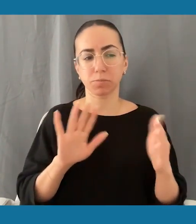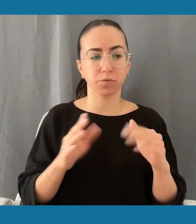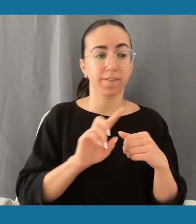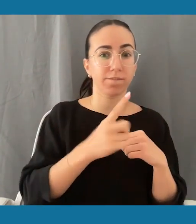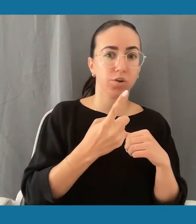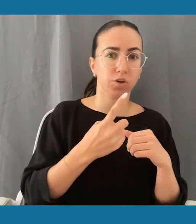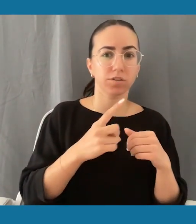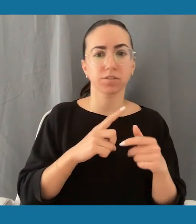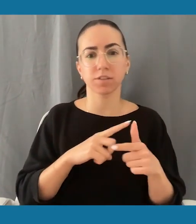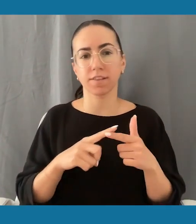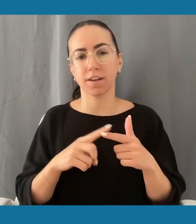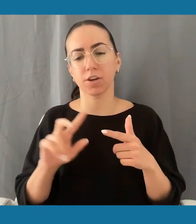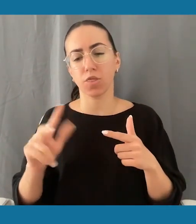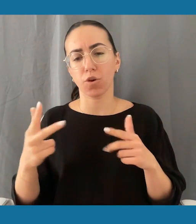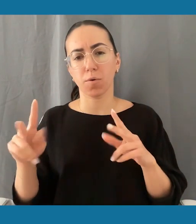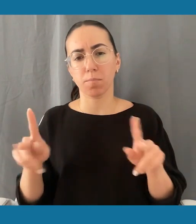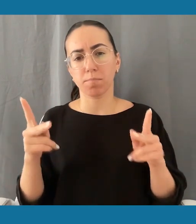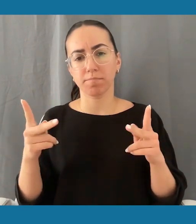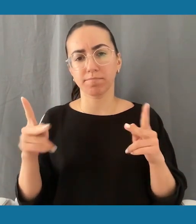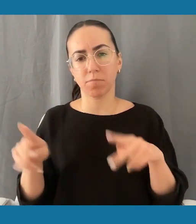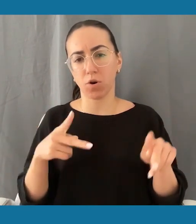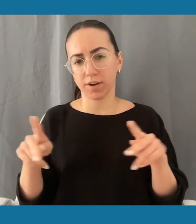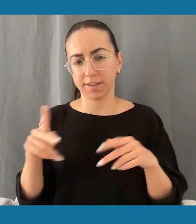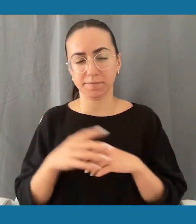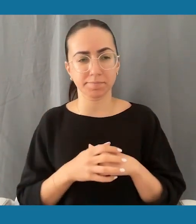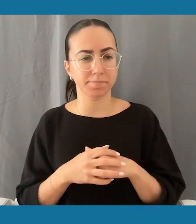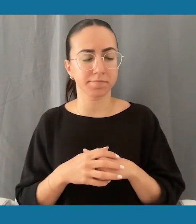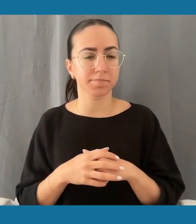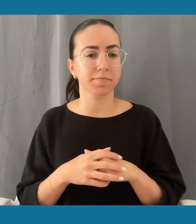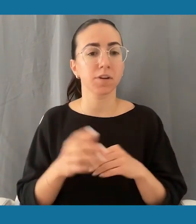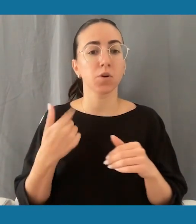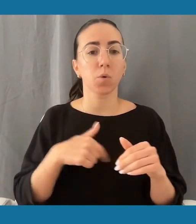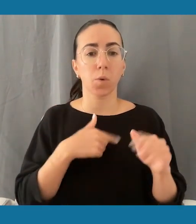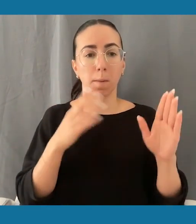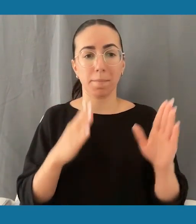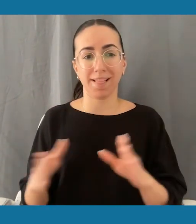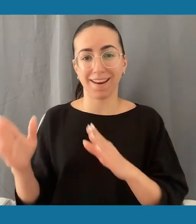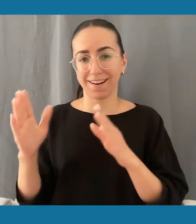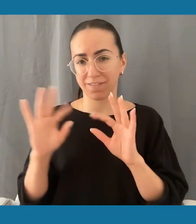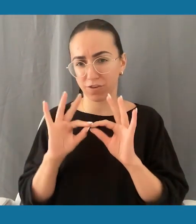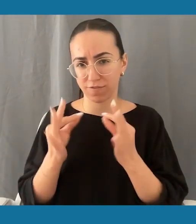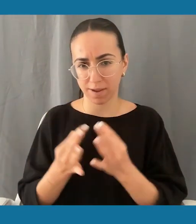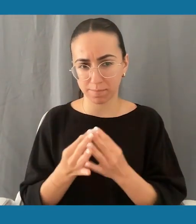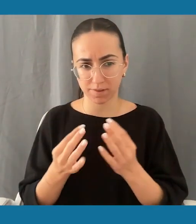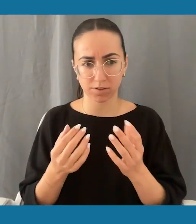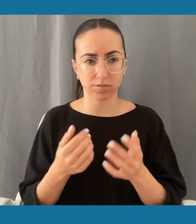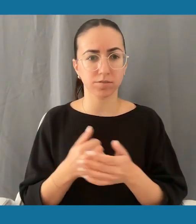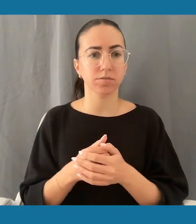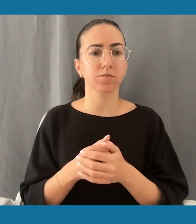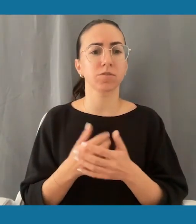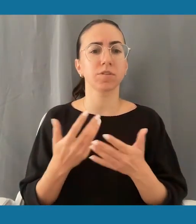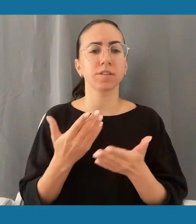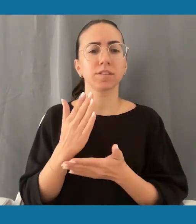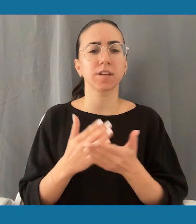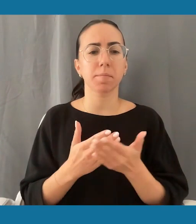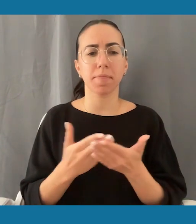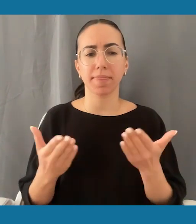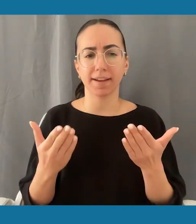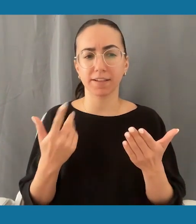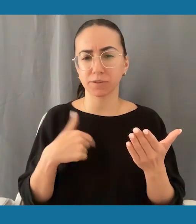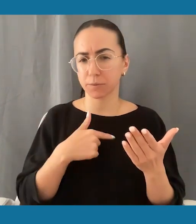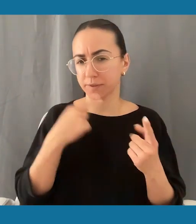trust. So when we're doing planning for families, what kinds of things should we